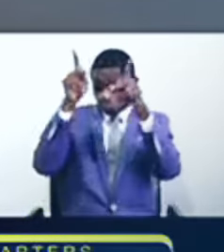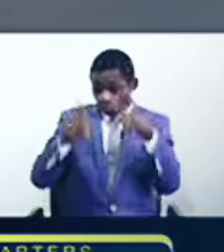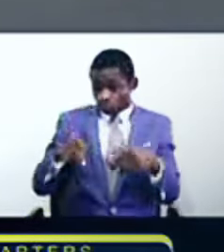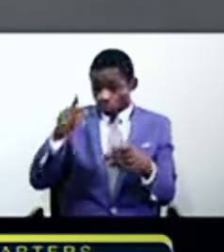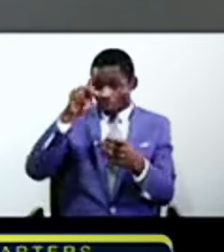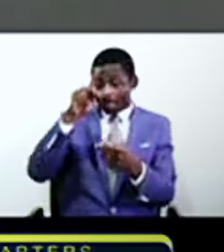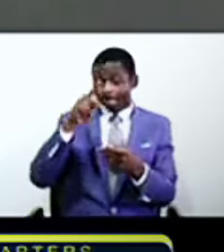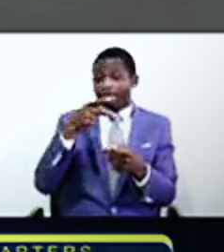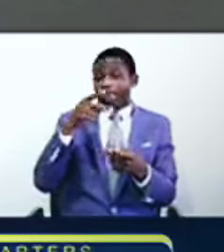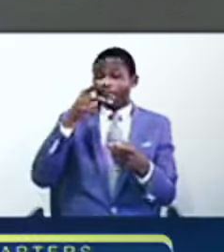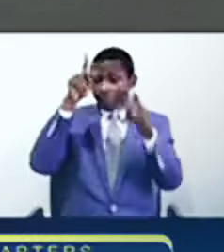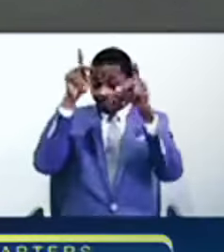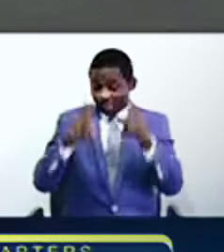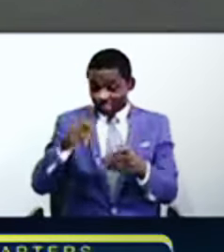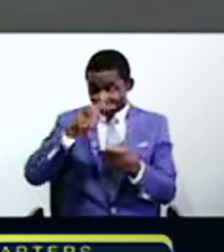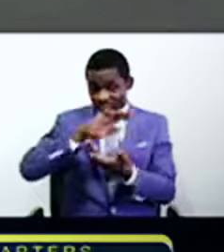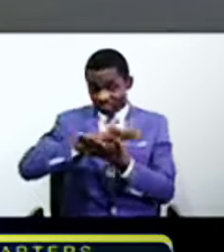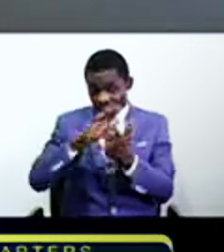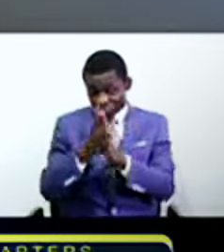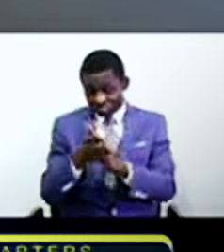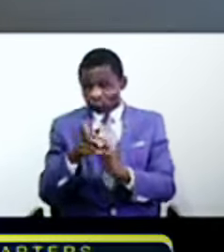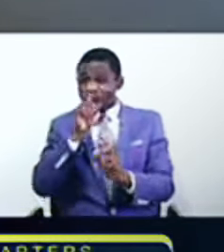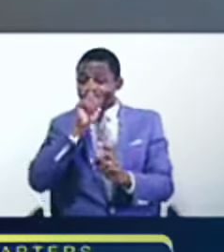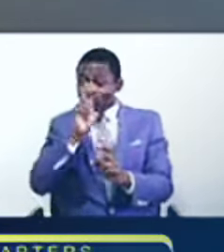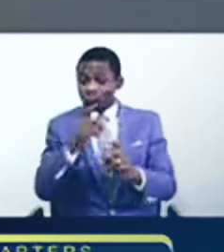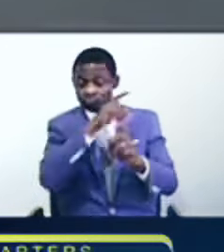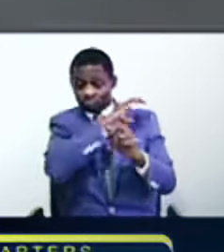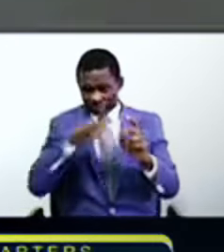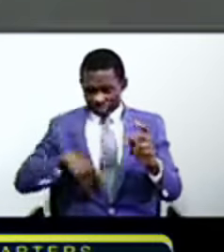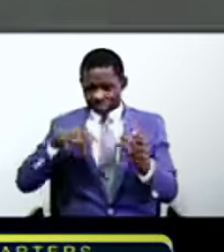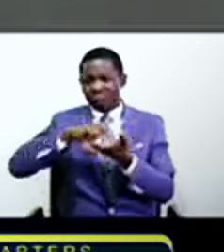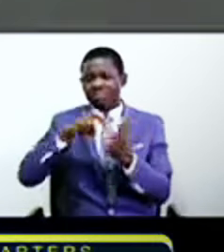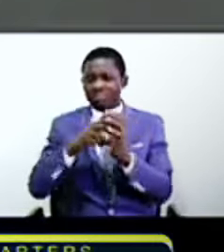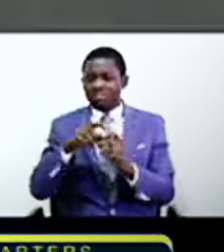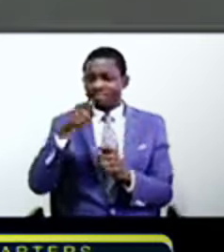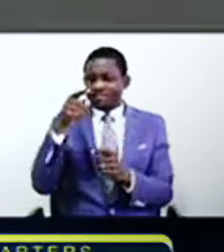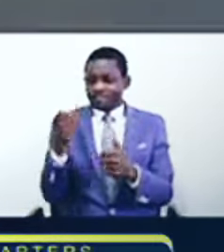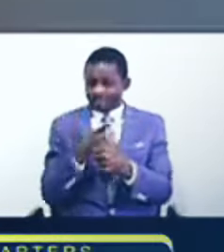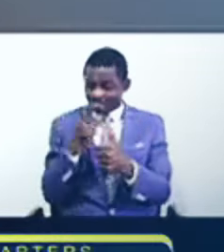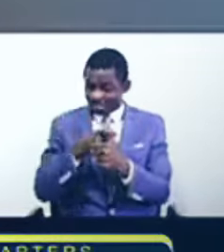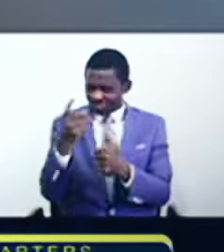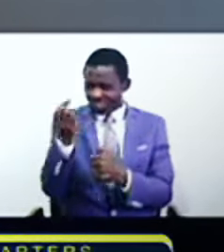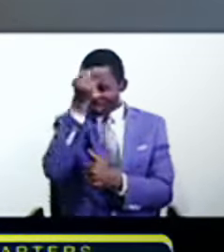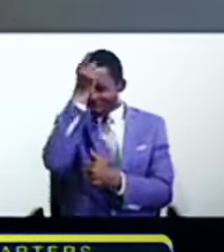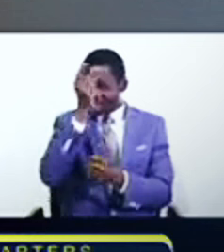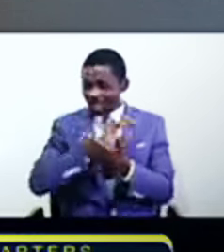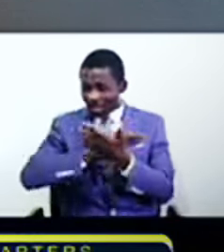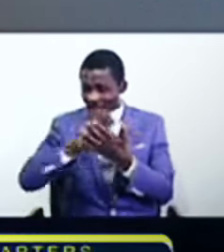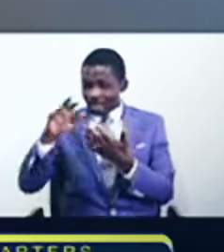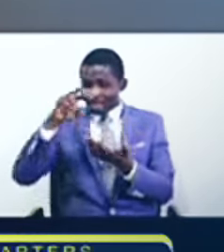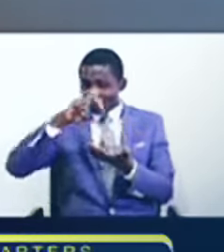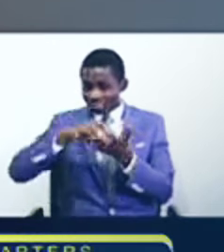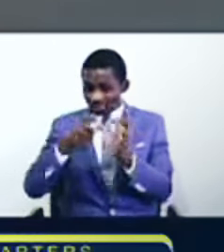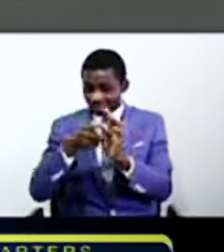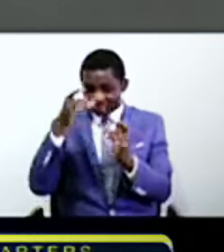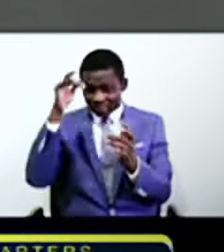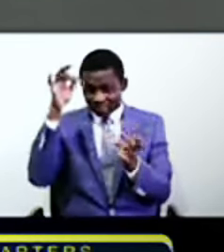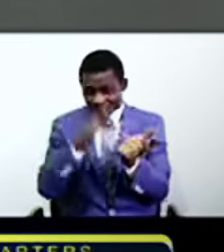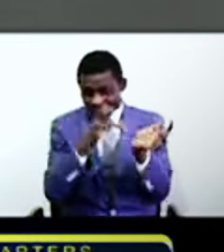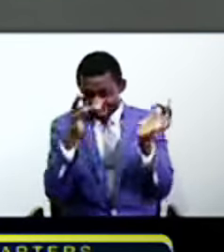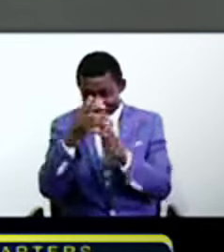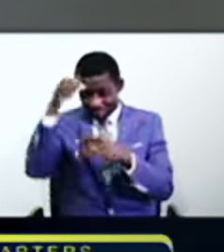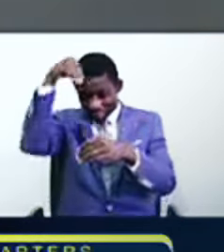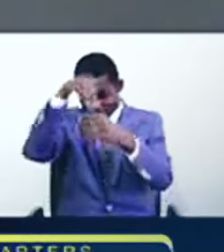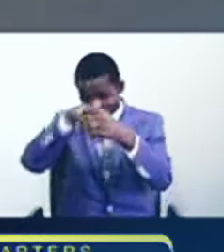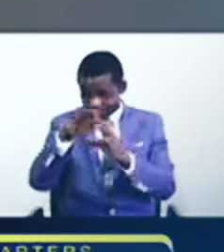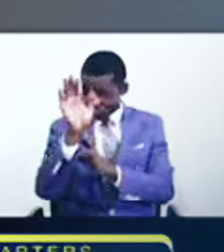The meaning to understand correctly. The the meaning of the Lord Jesus Christ in